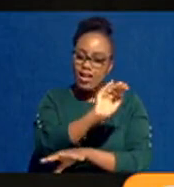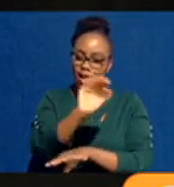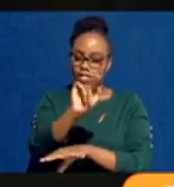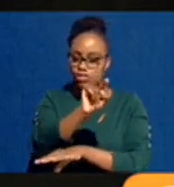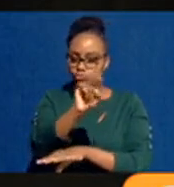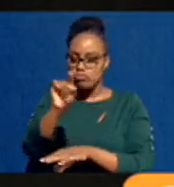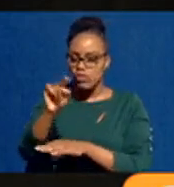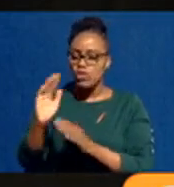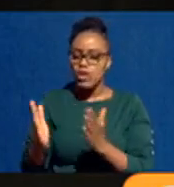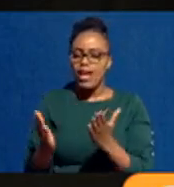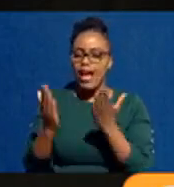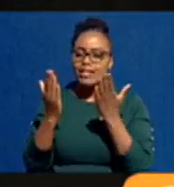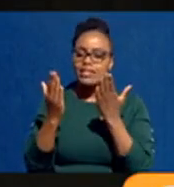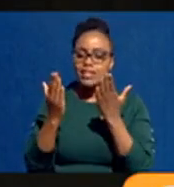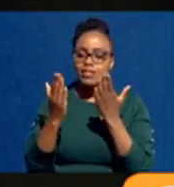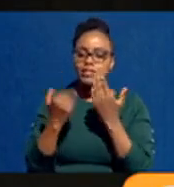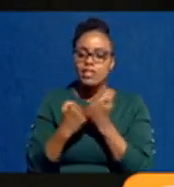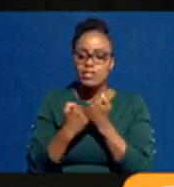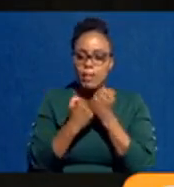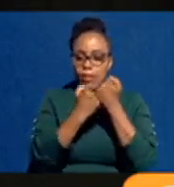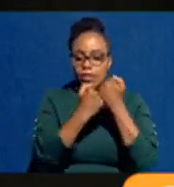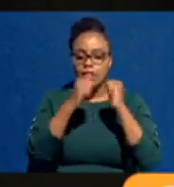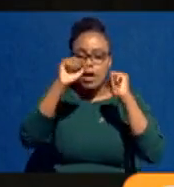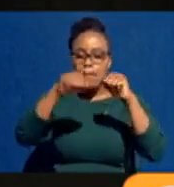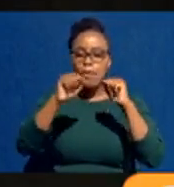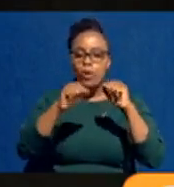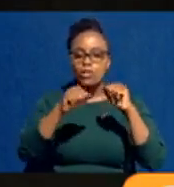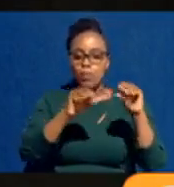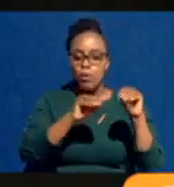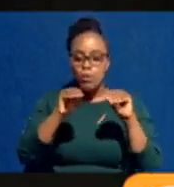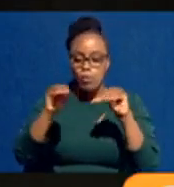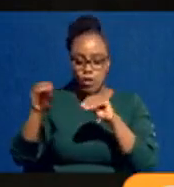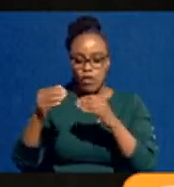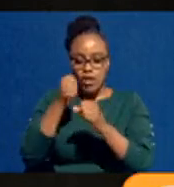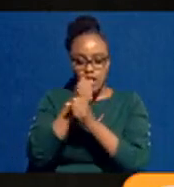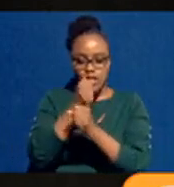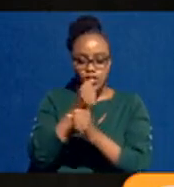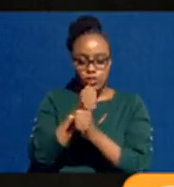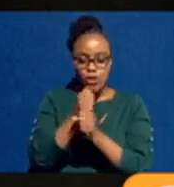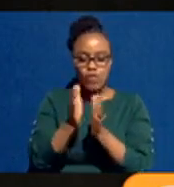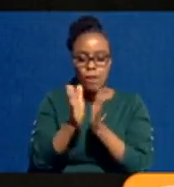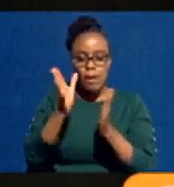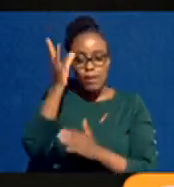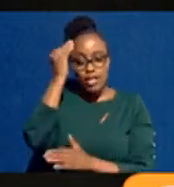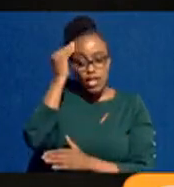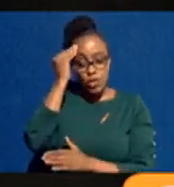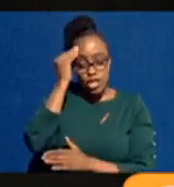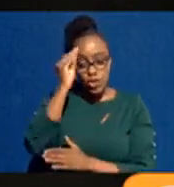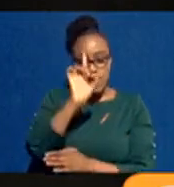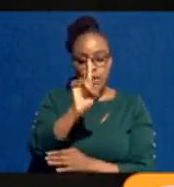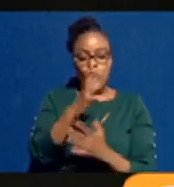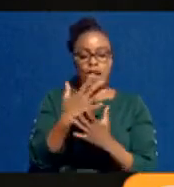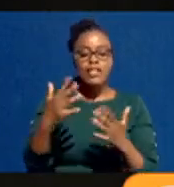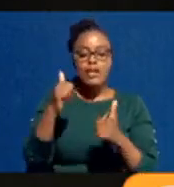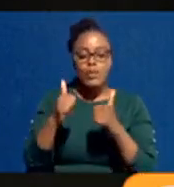for an enhanced facilitation to be able to go down to conduct public education. And one thing,